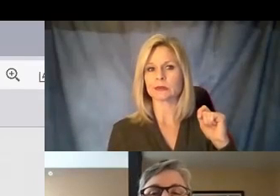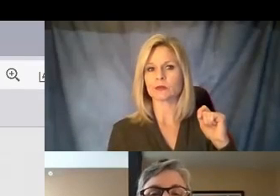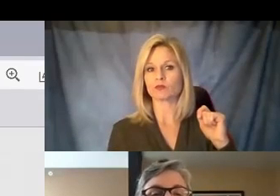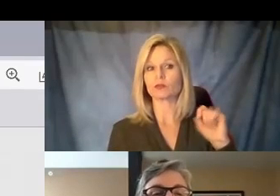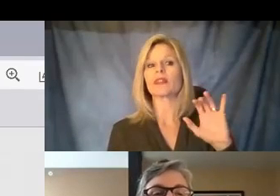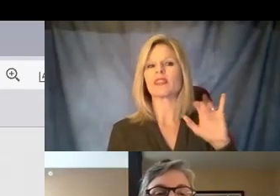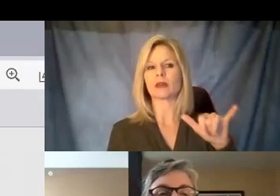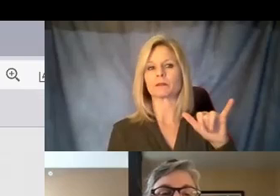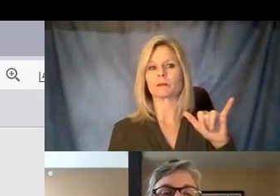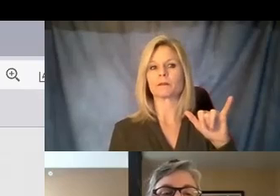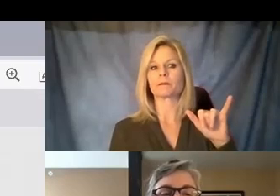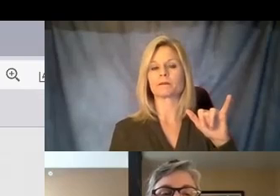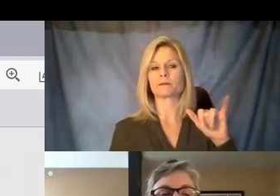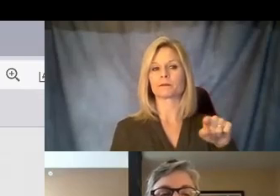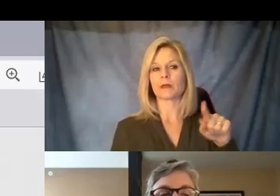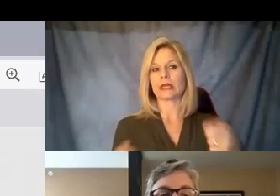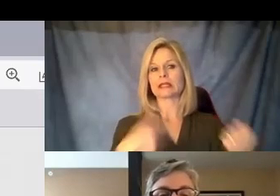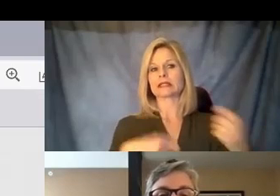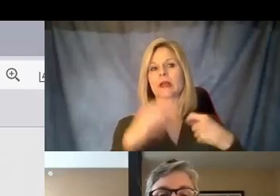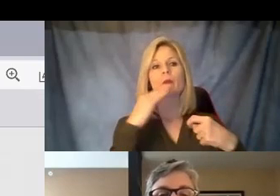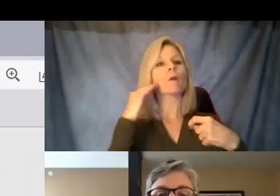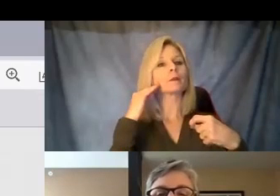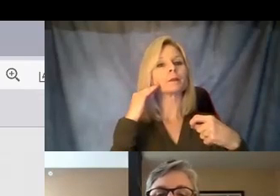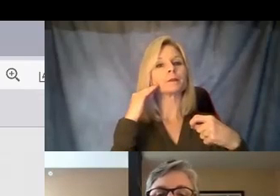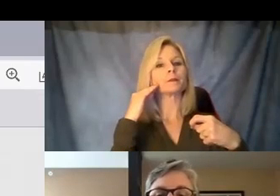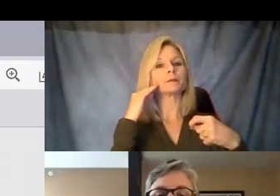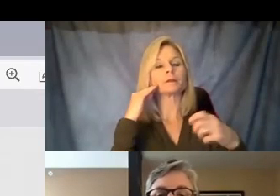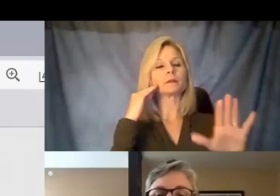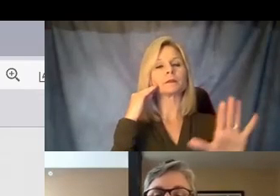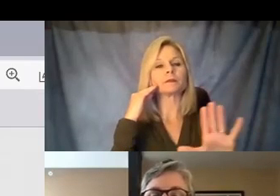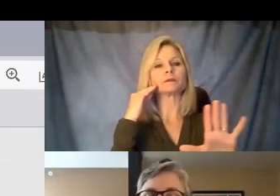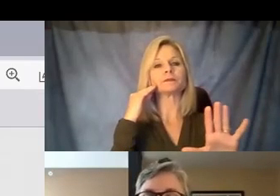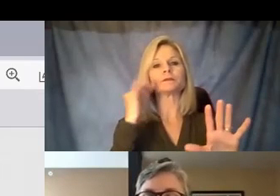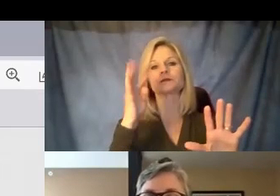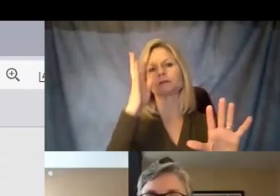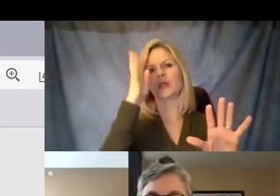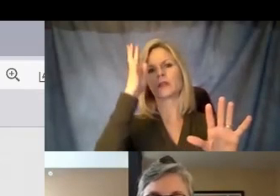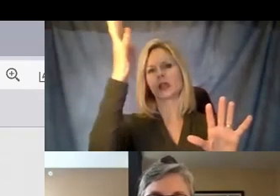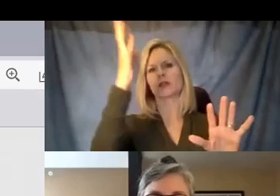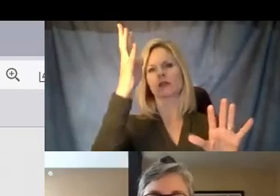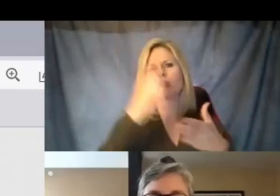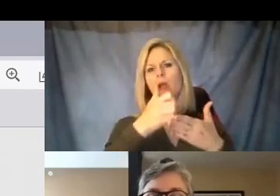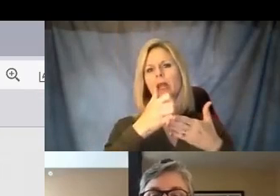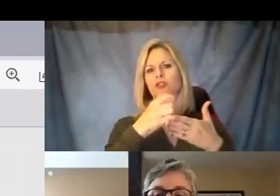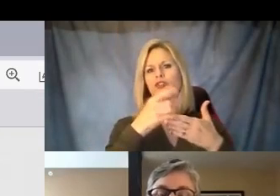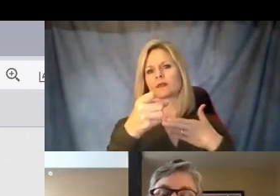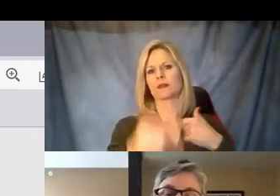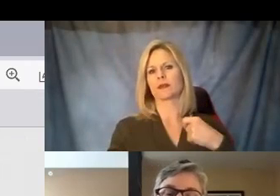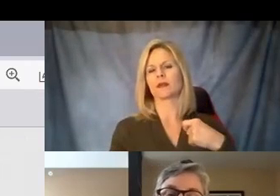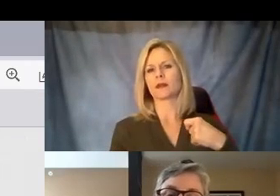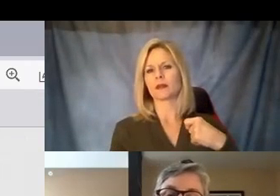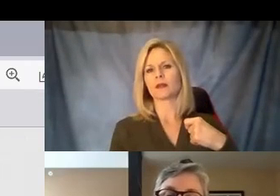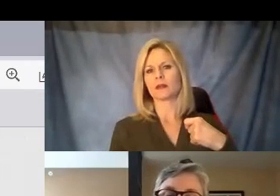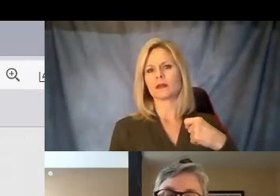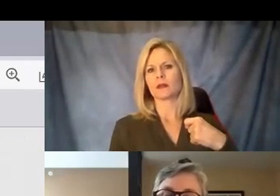There you go. And just go, instead of home, sorry. Go under innovative accommodations and hover there for a second.